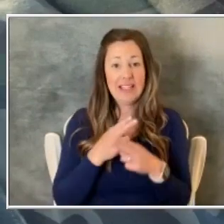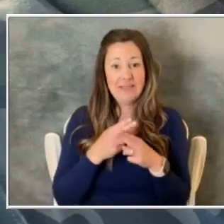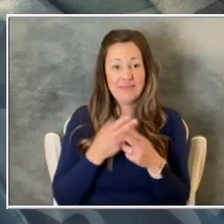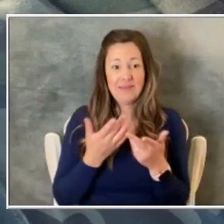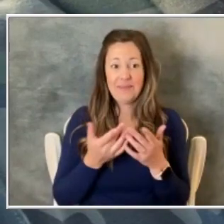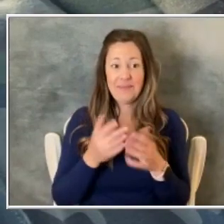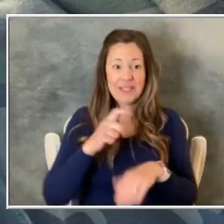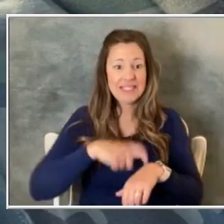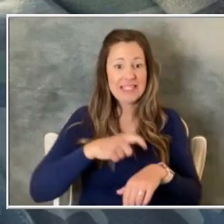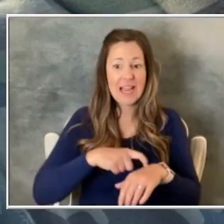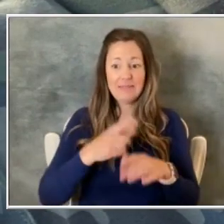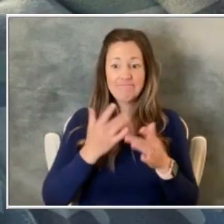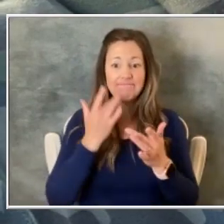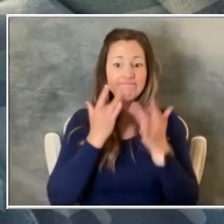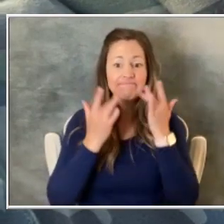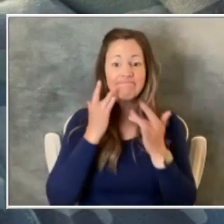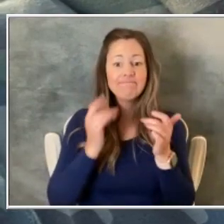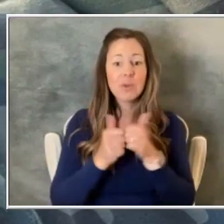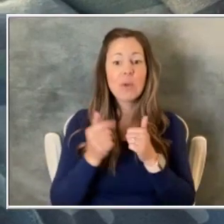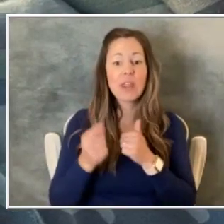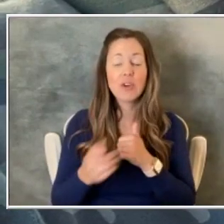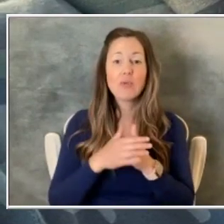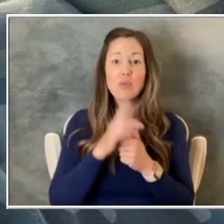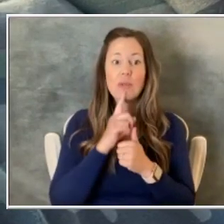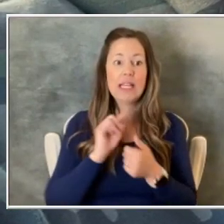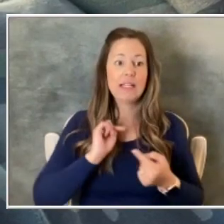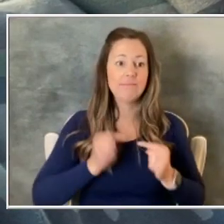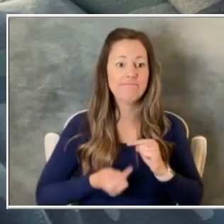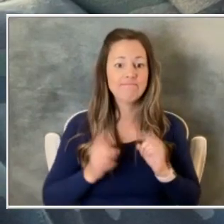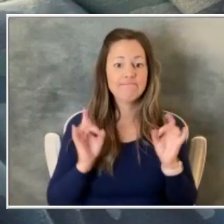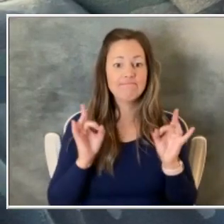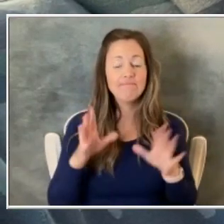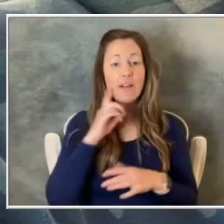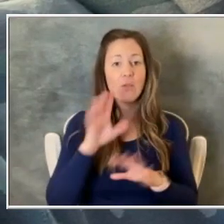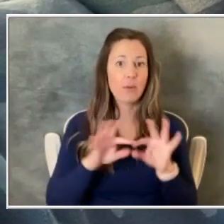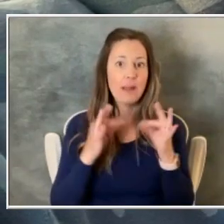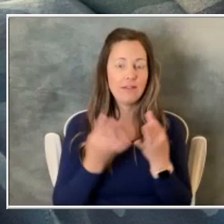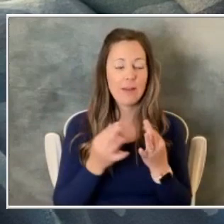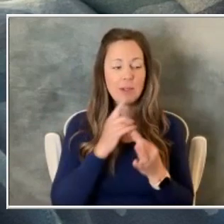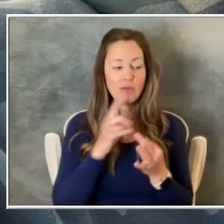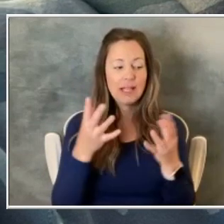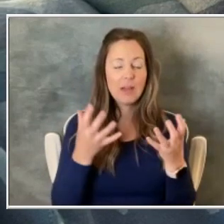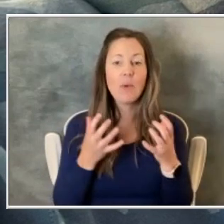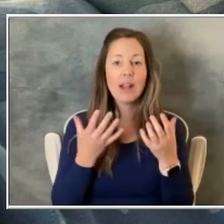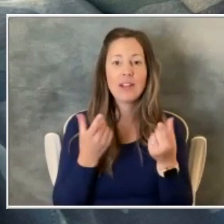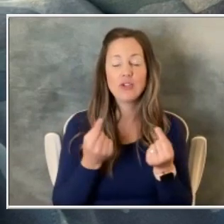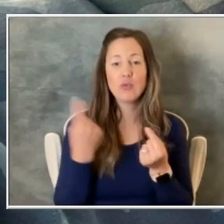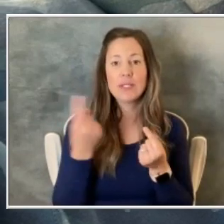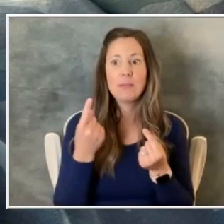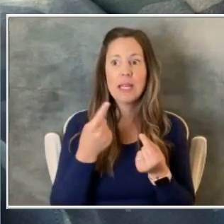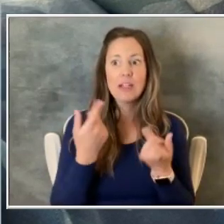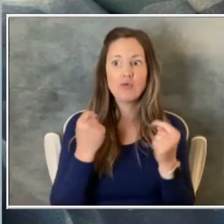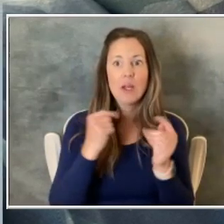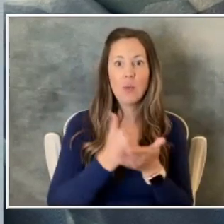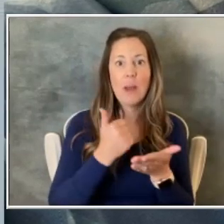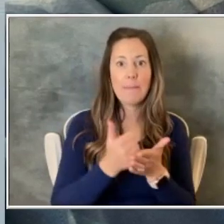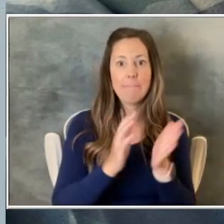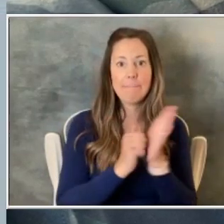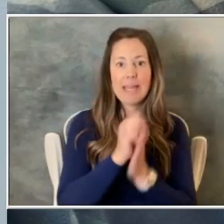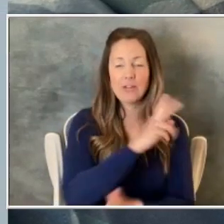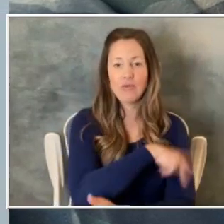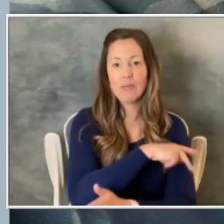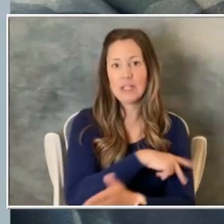and it was very painful for my family. And so just want to do something to try to help those cancer patients out there, do